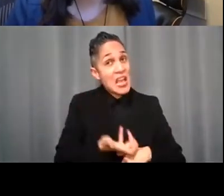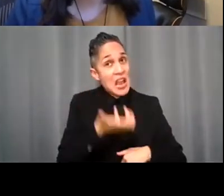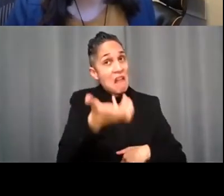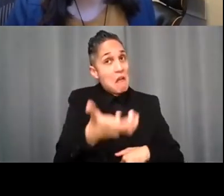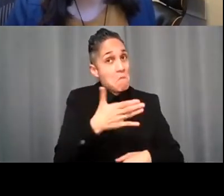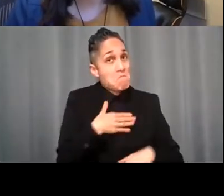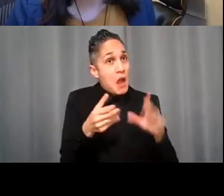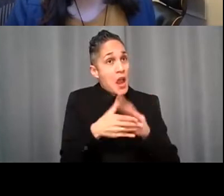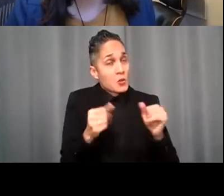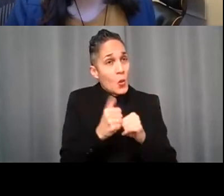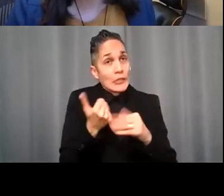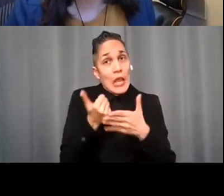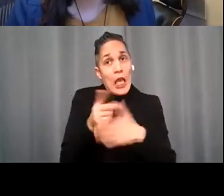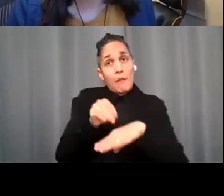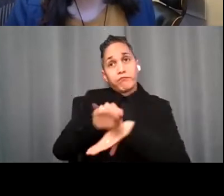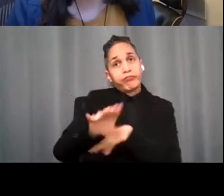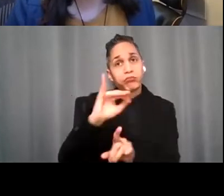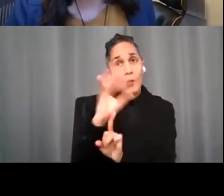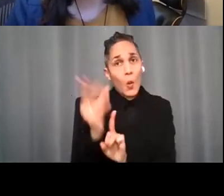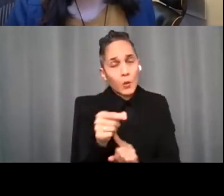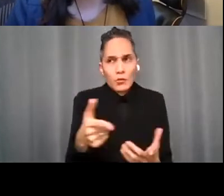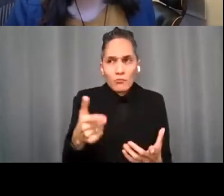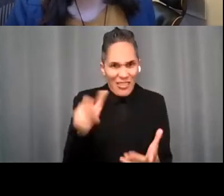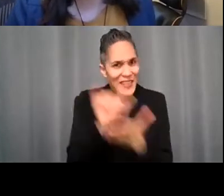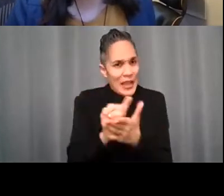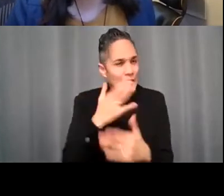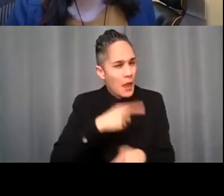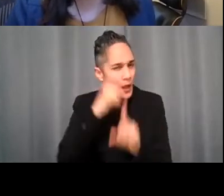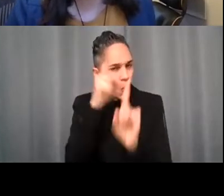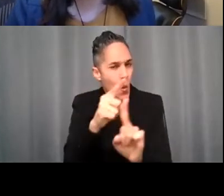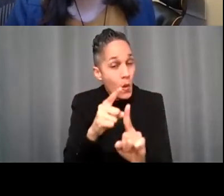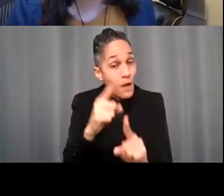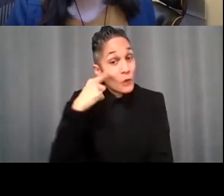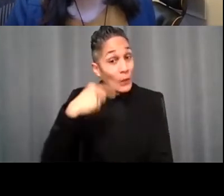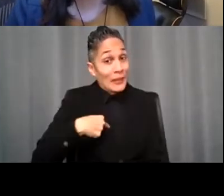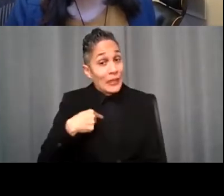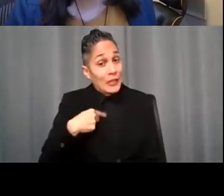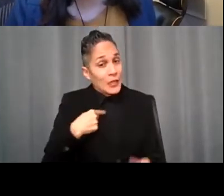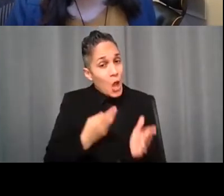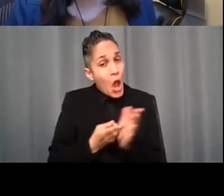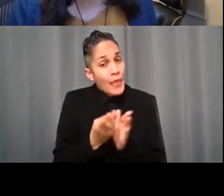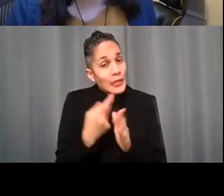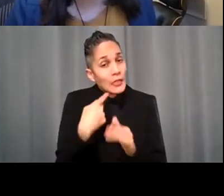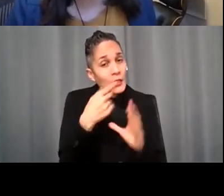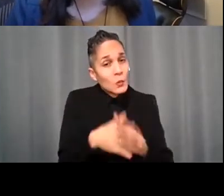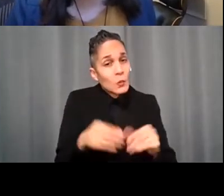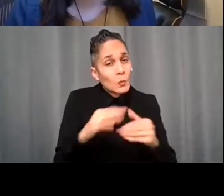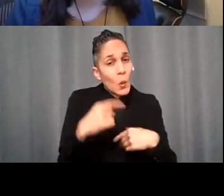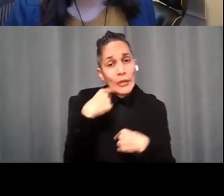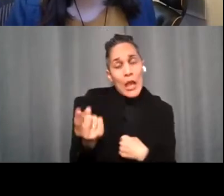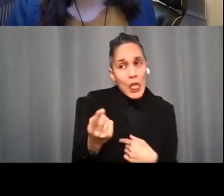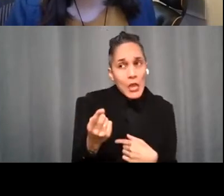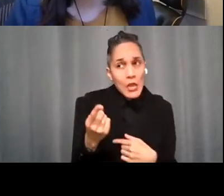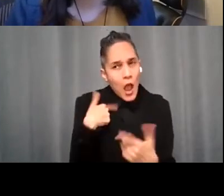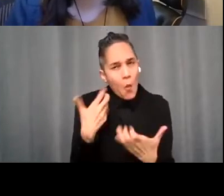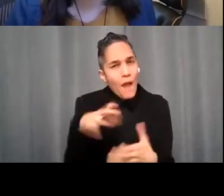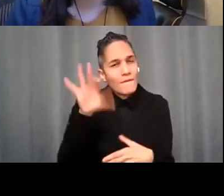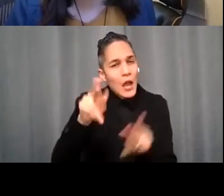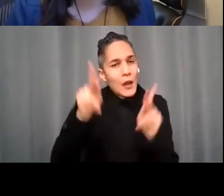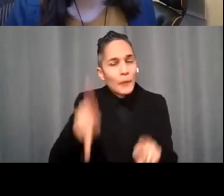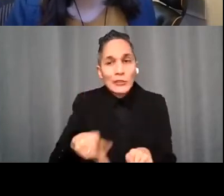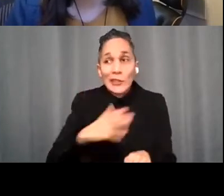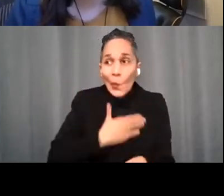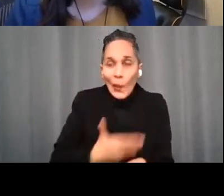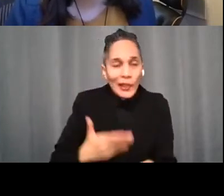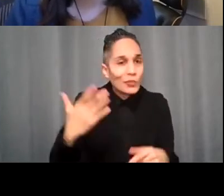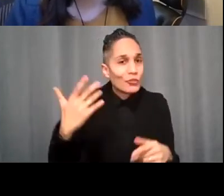that way, then that's what I want to do. And so the authentic storytelling for me is really about finding those partners that are willing to take